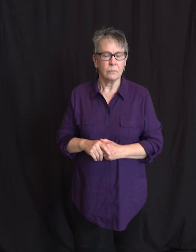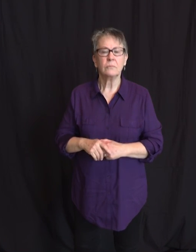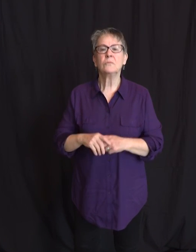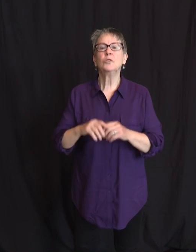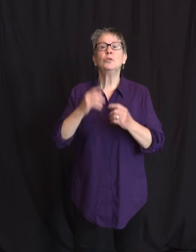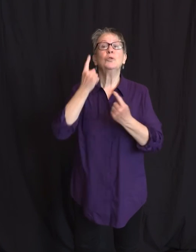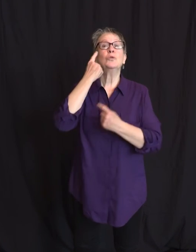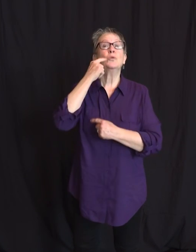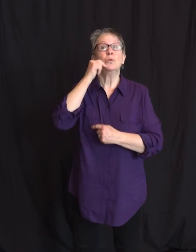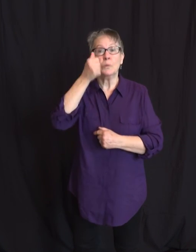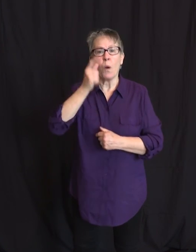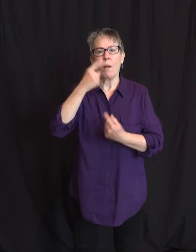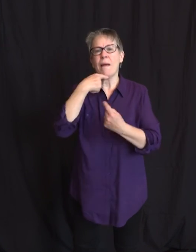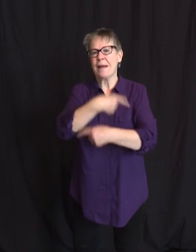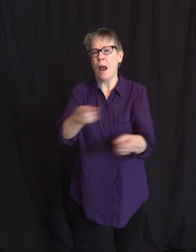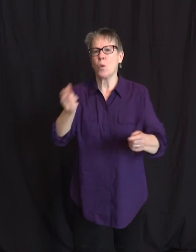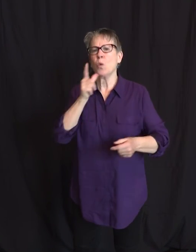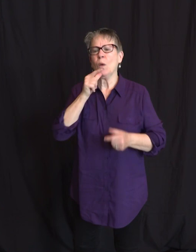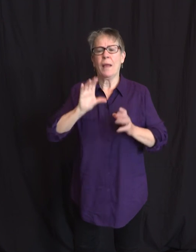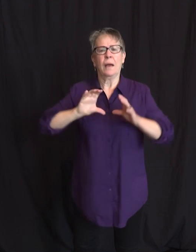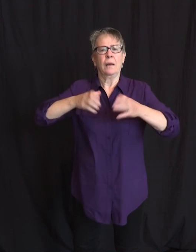and it's an extraordinary group.